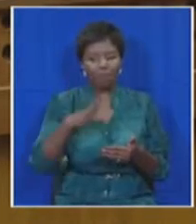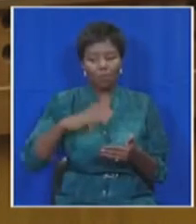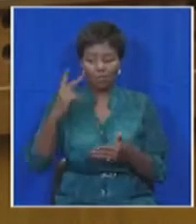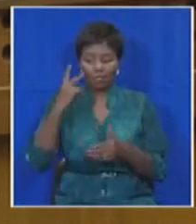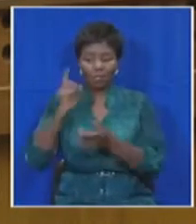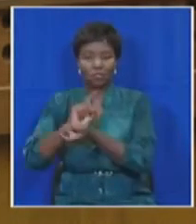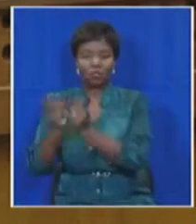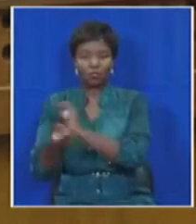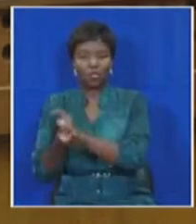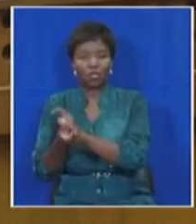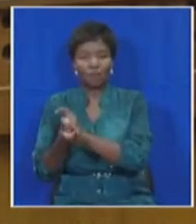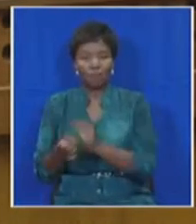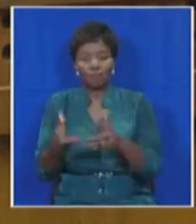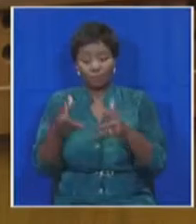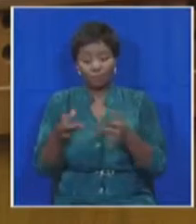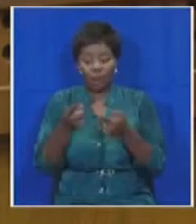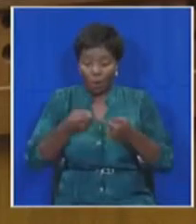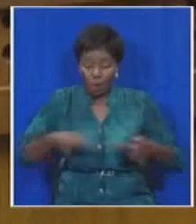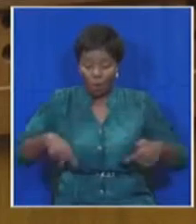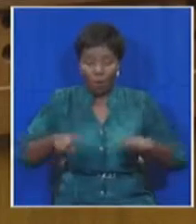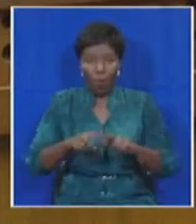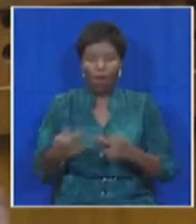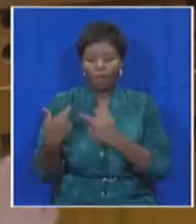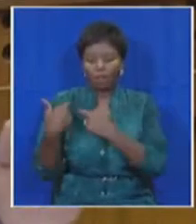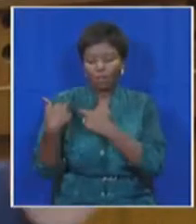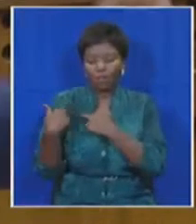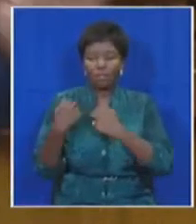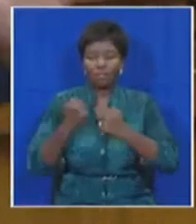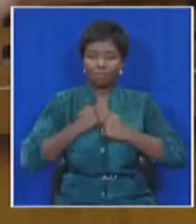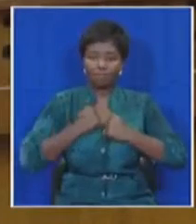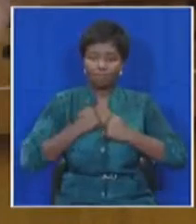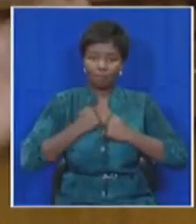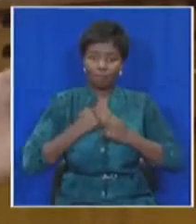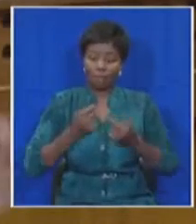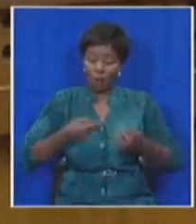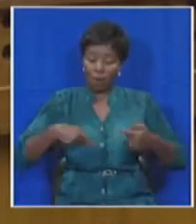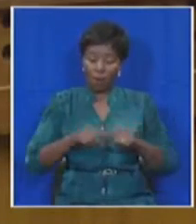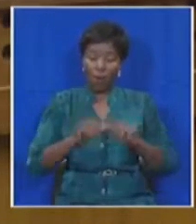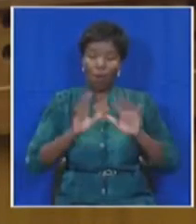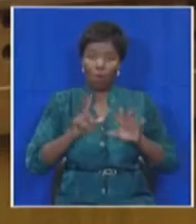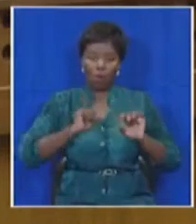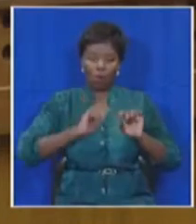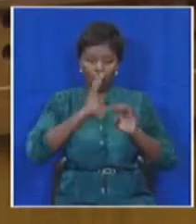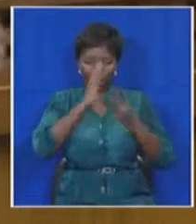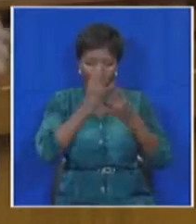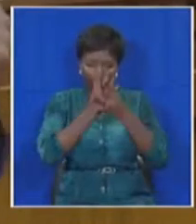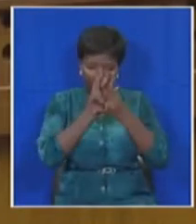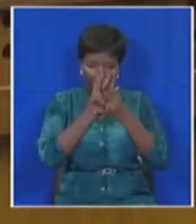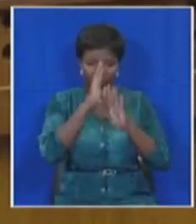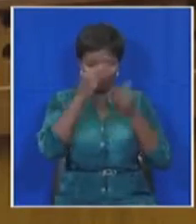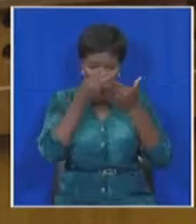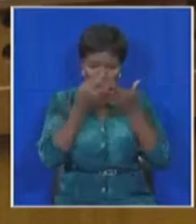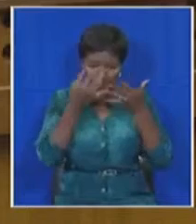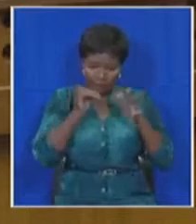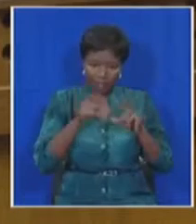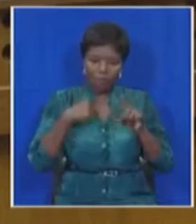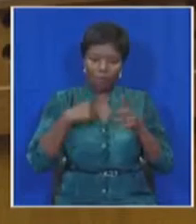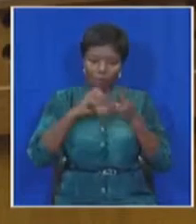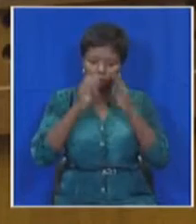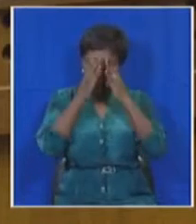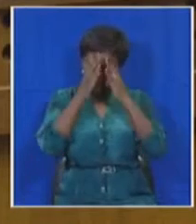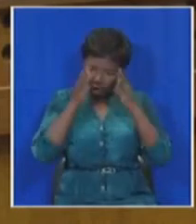history lies upon all of us. We can choose to remain trapped in it, or we can choose to transcend